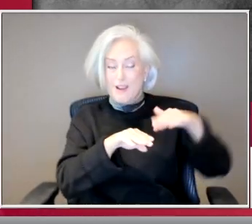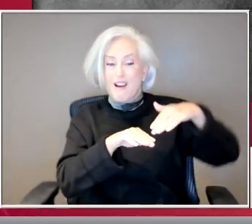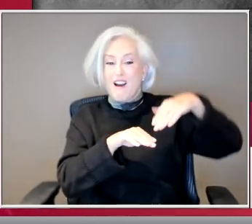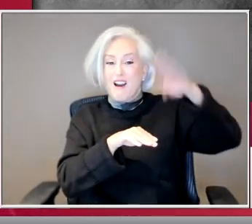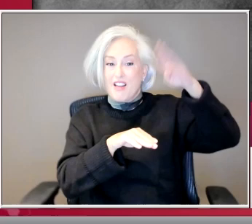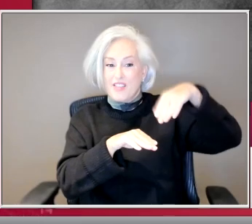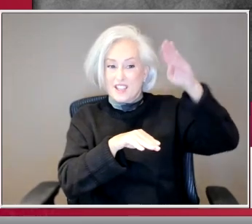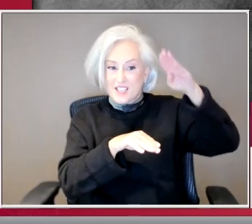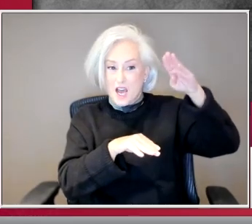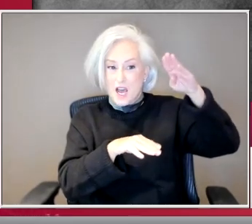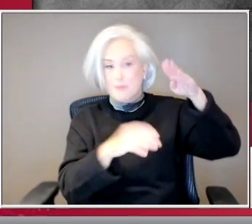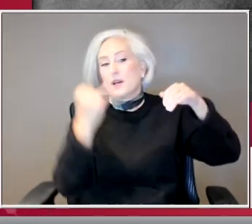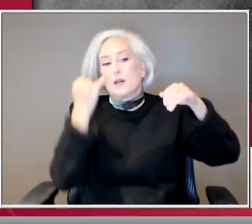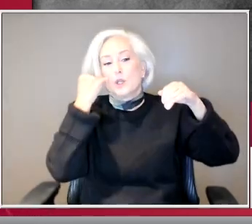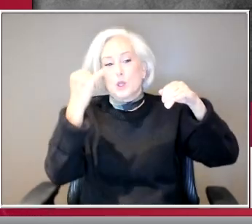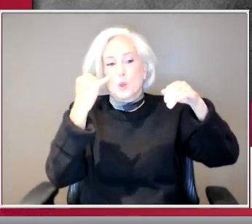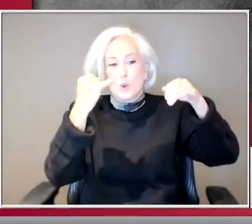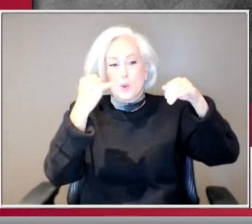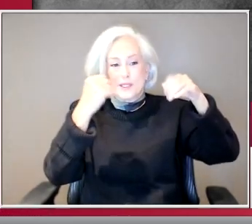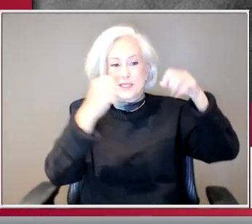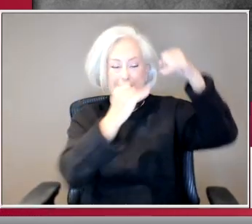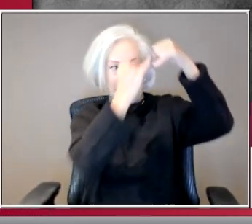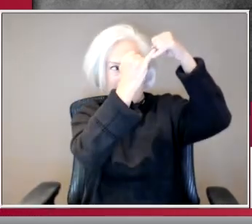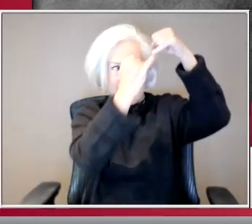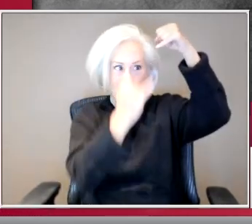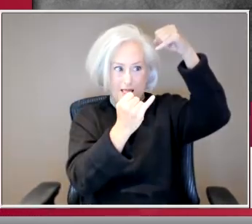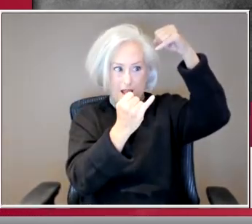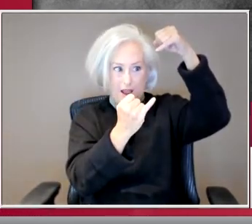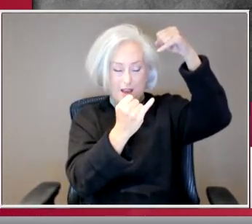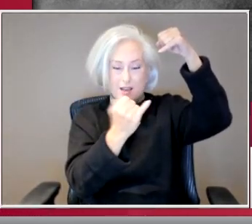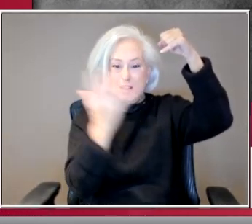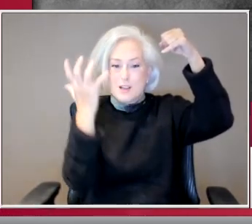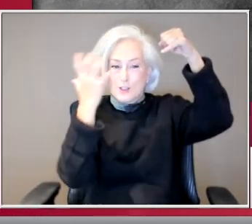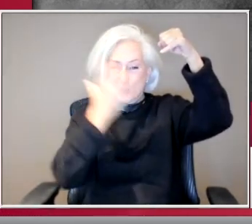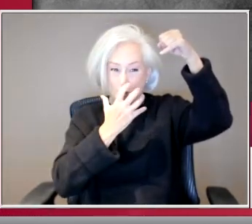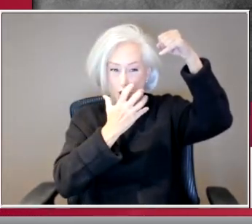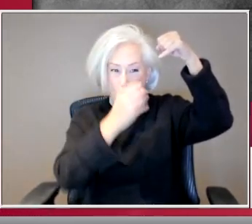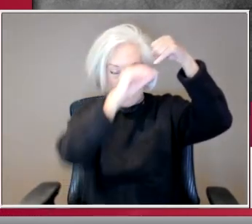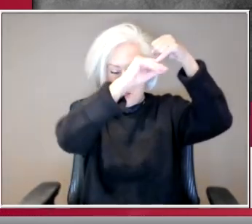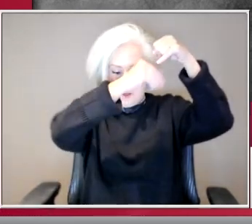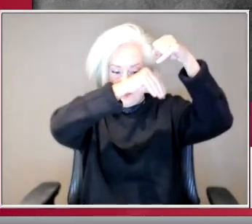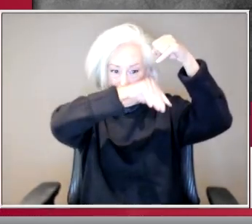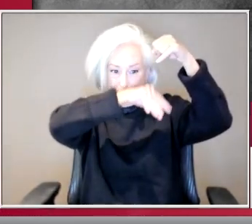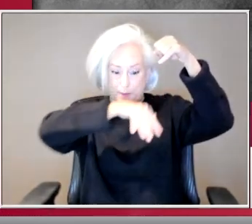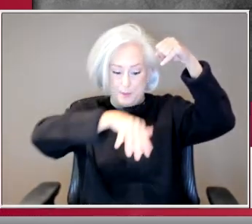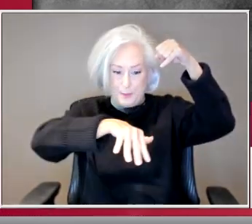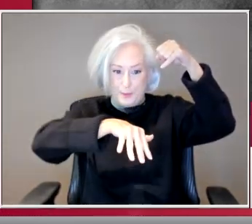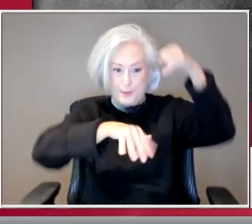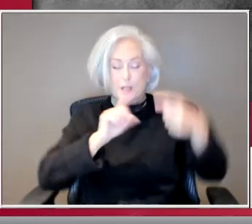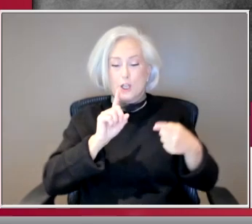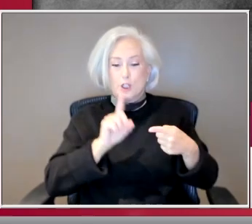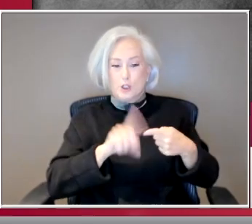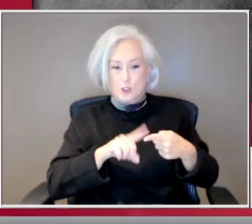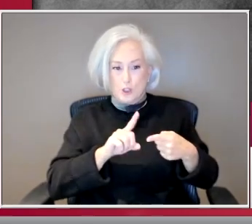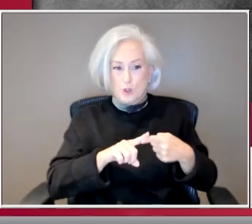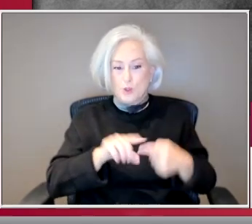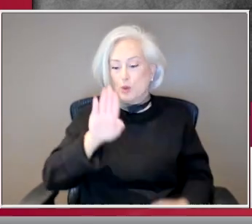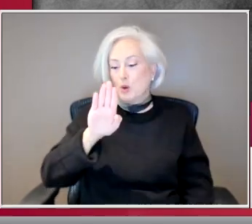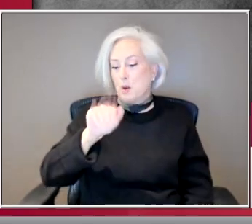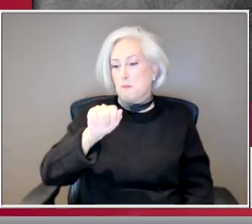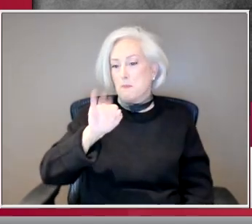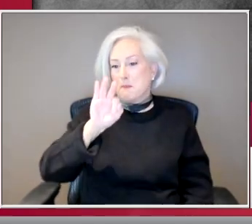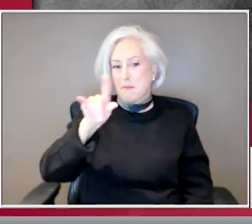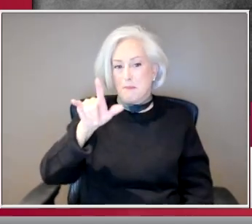catheter that is injecting contrast dye into the baffle. And you can see that sort of